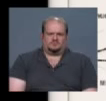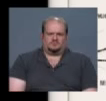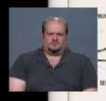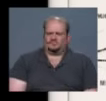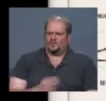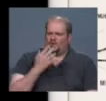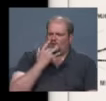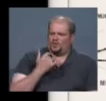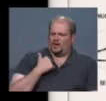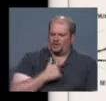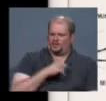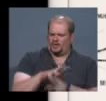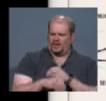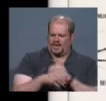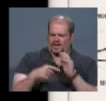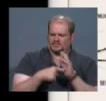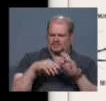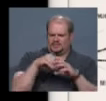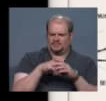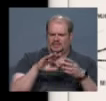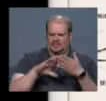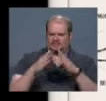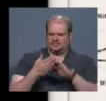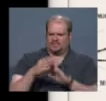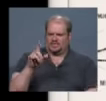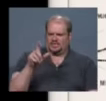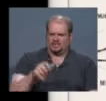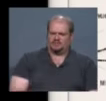Why did we annex this into the city?